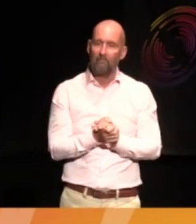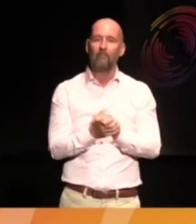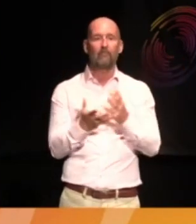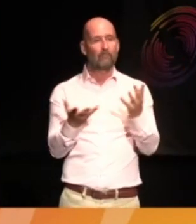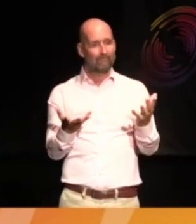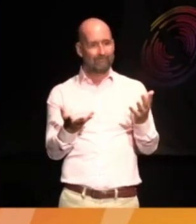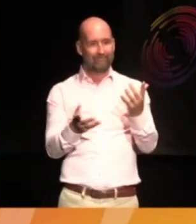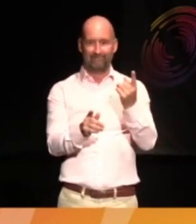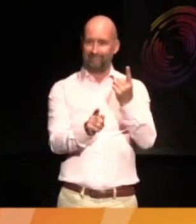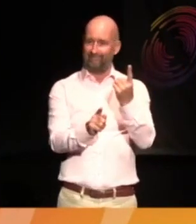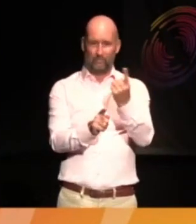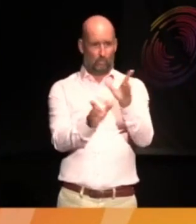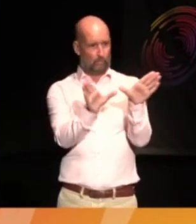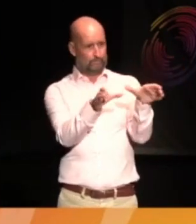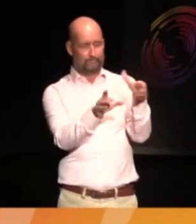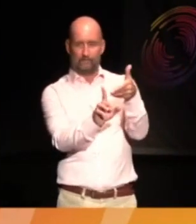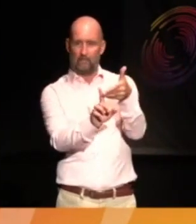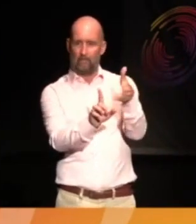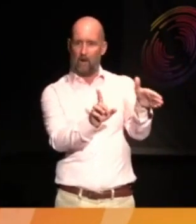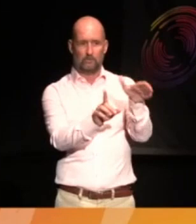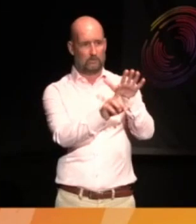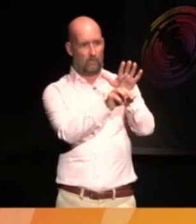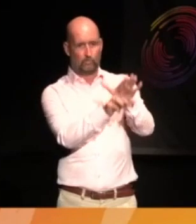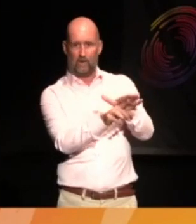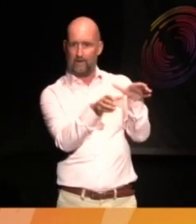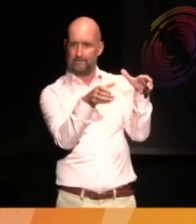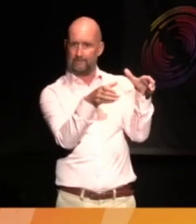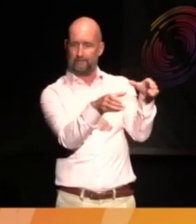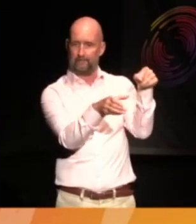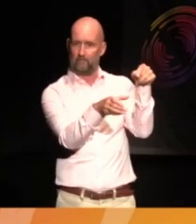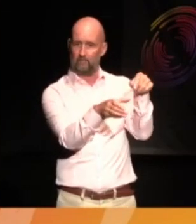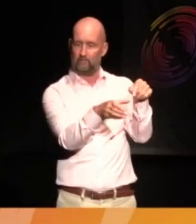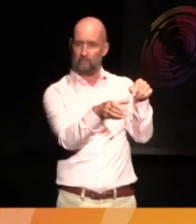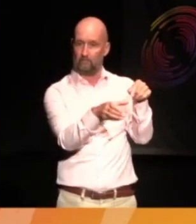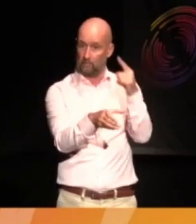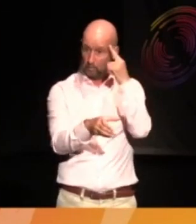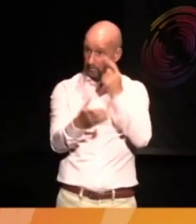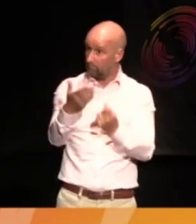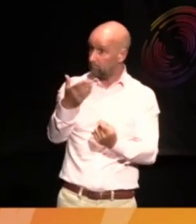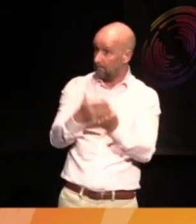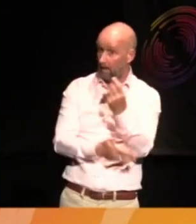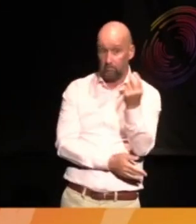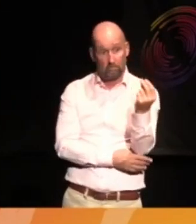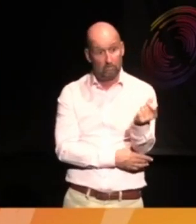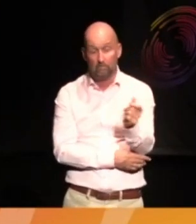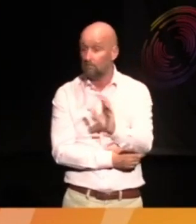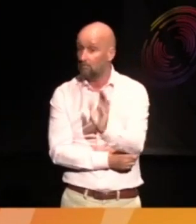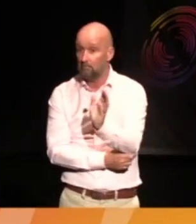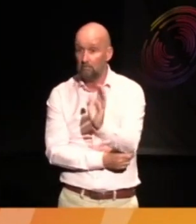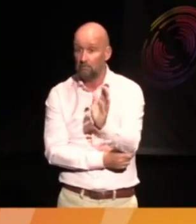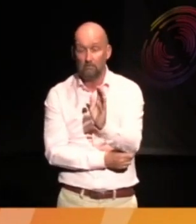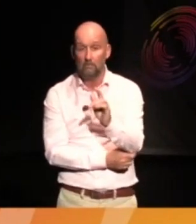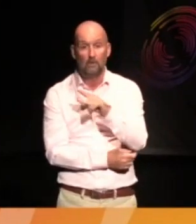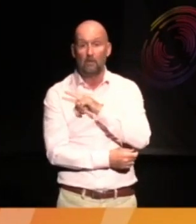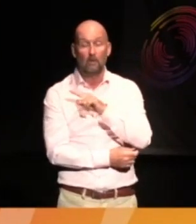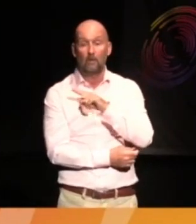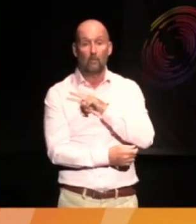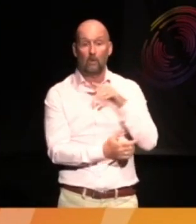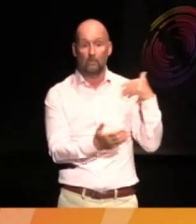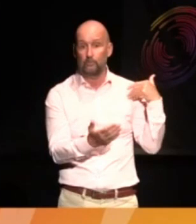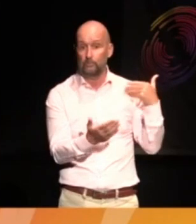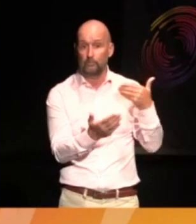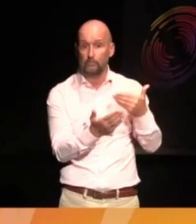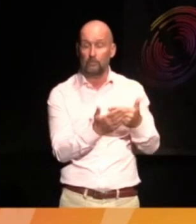are marginalized, those that are oppressed, these are things that didn't just happen. There have been agents that have very